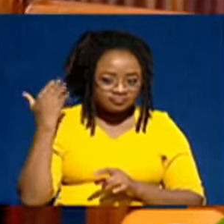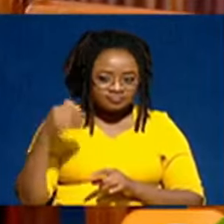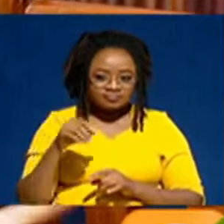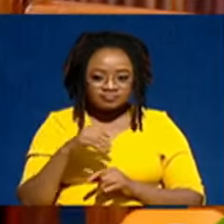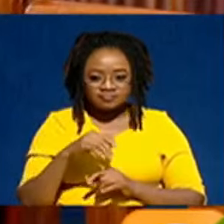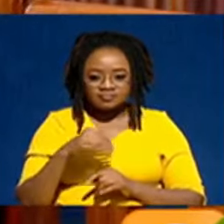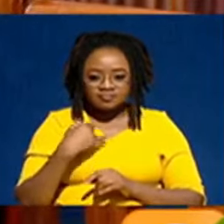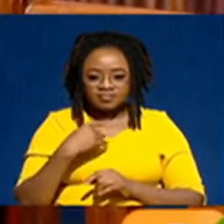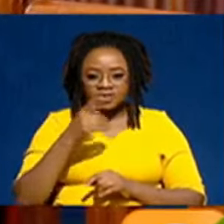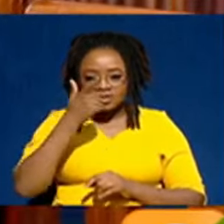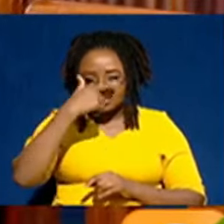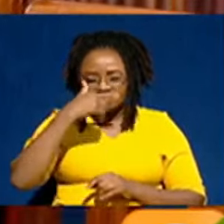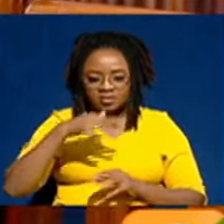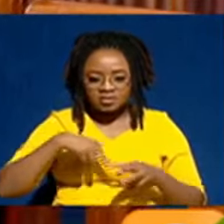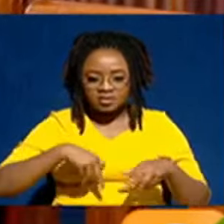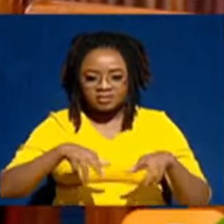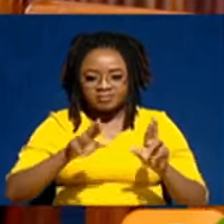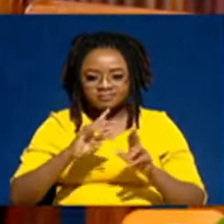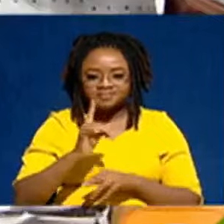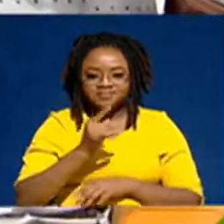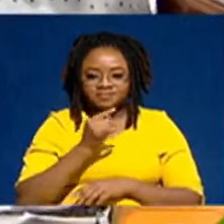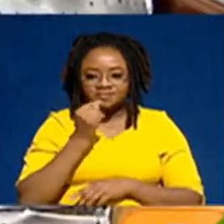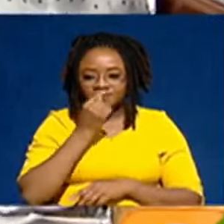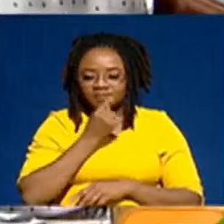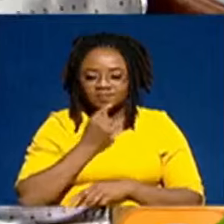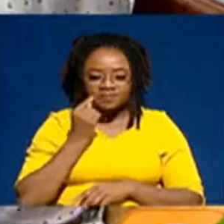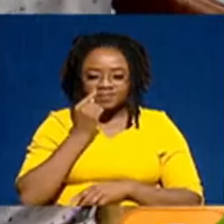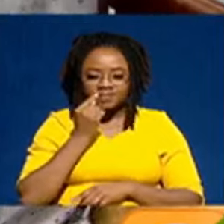line on Thika Road. No, they called it pink lipstick. Pink lipstick.